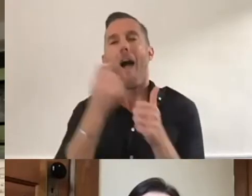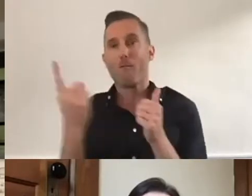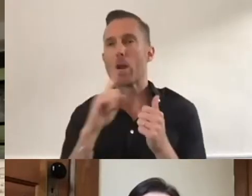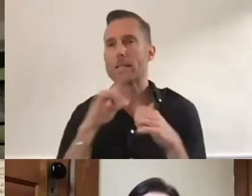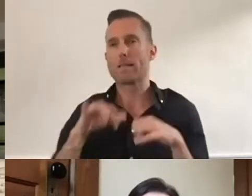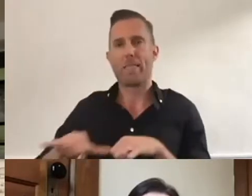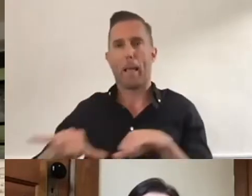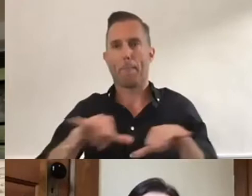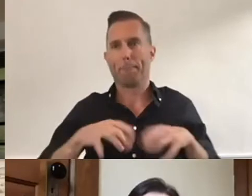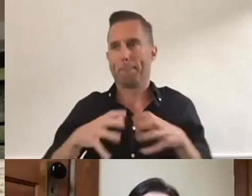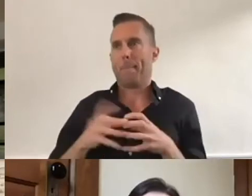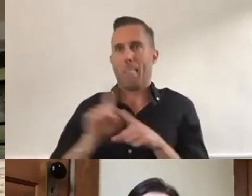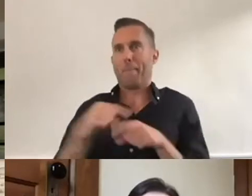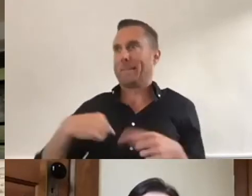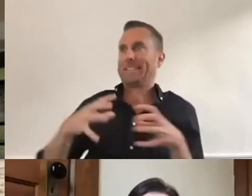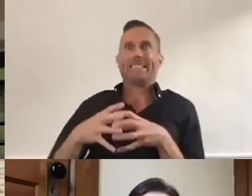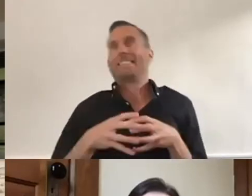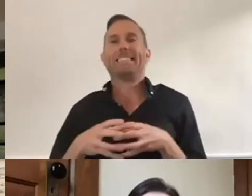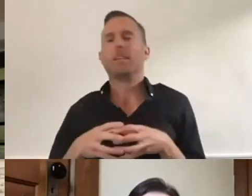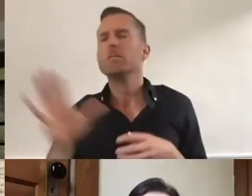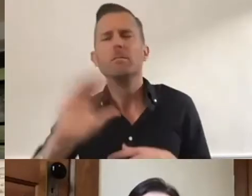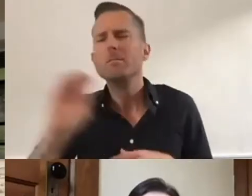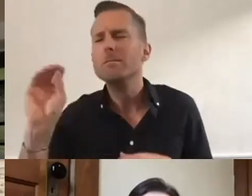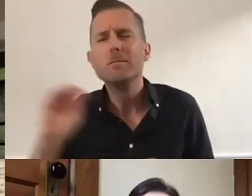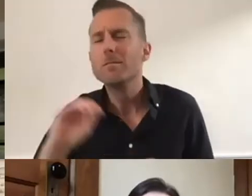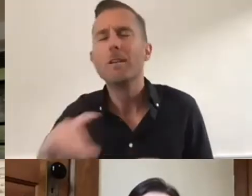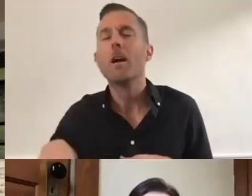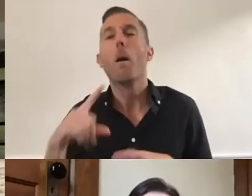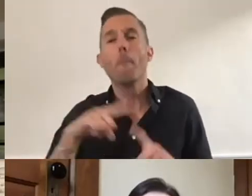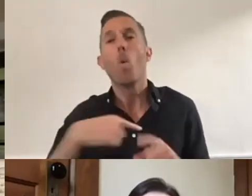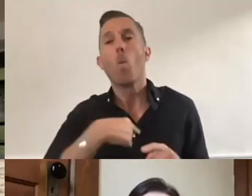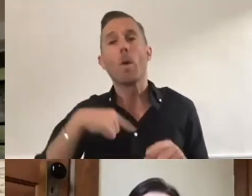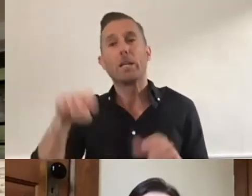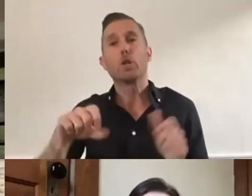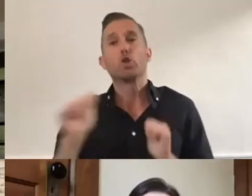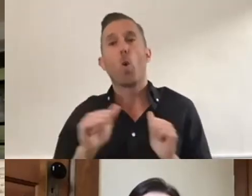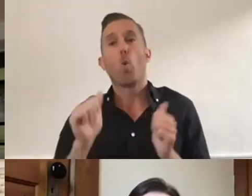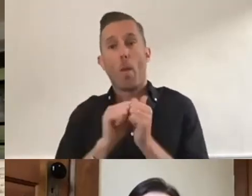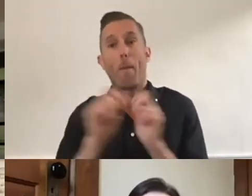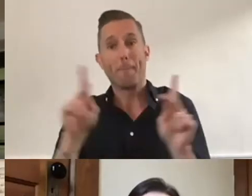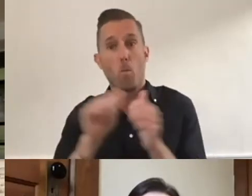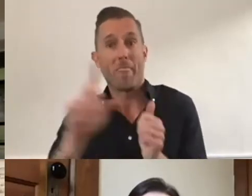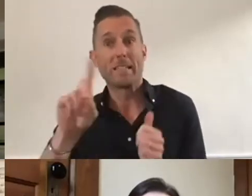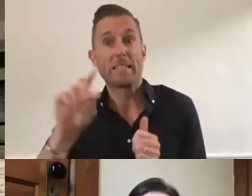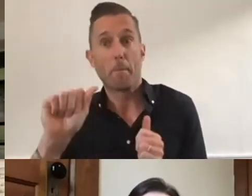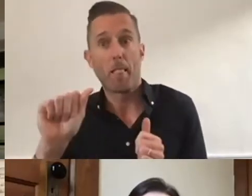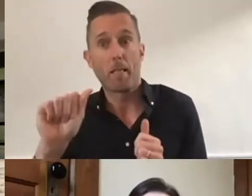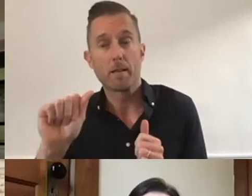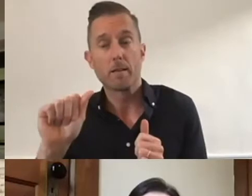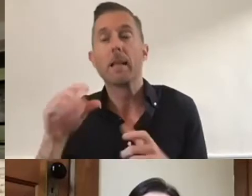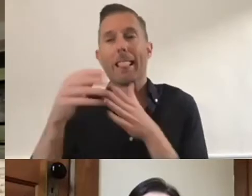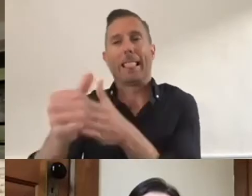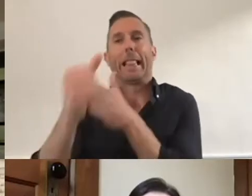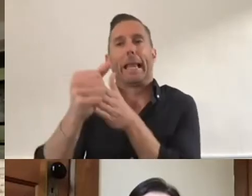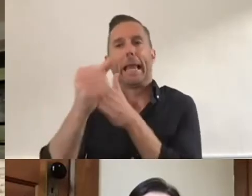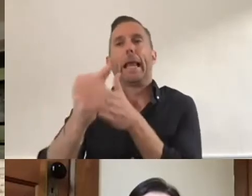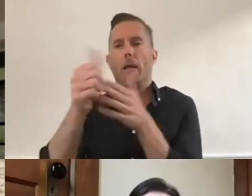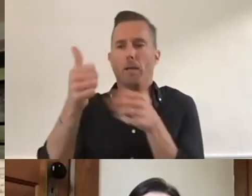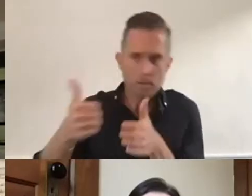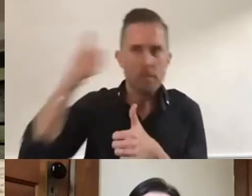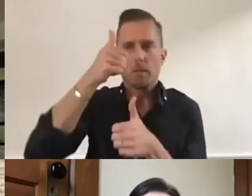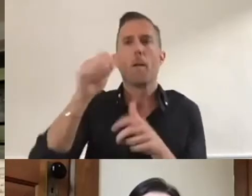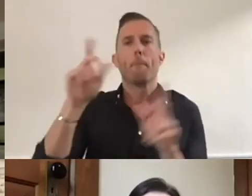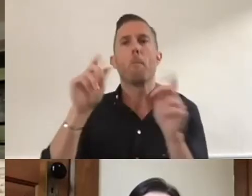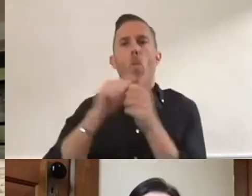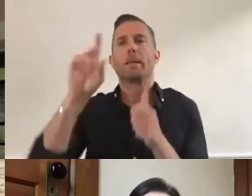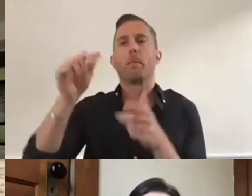But I also think we need shows with people with disabilities at the helm, so that they can, because ultimately,